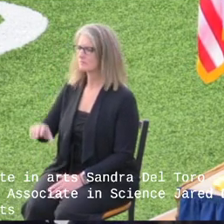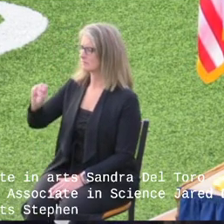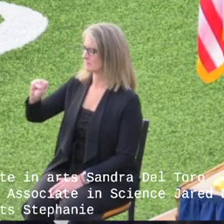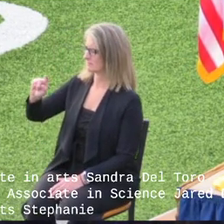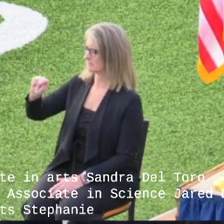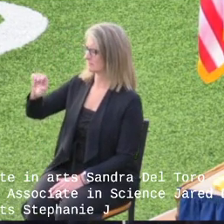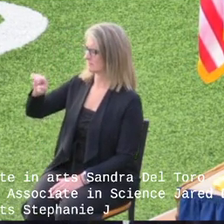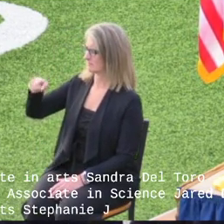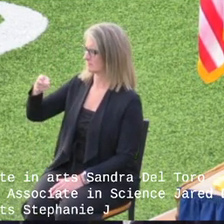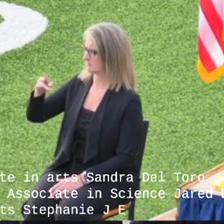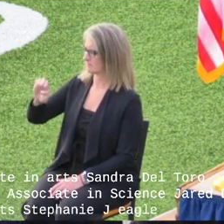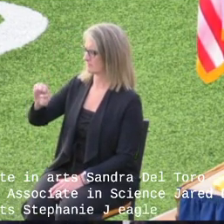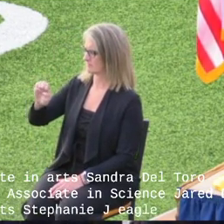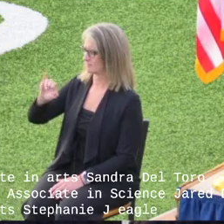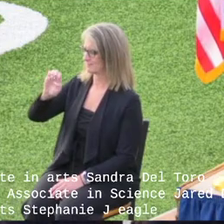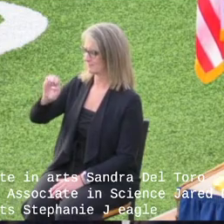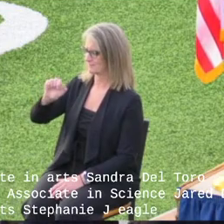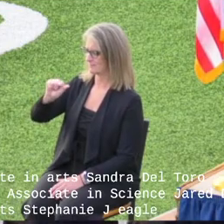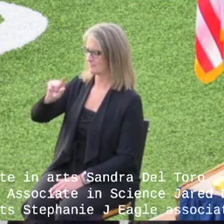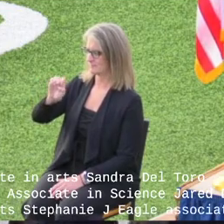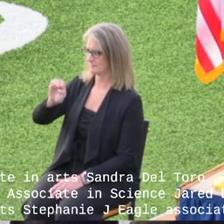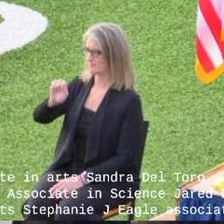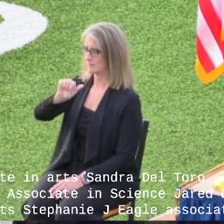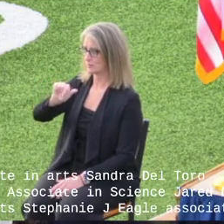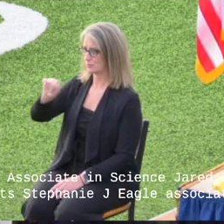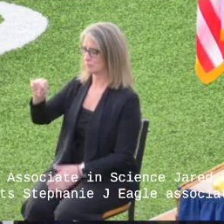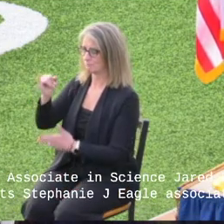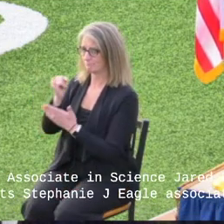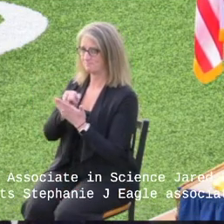Stephanie J. Eagle, Associate in Arts.